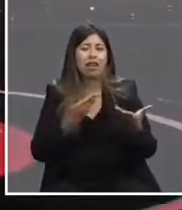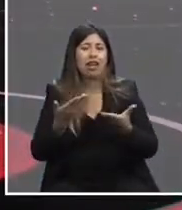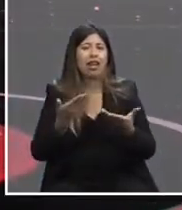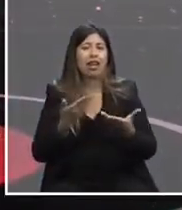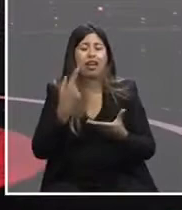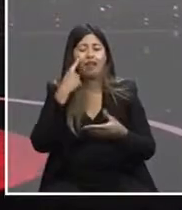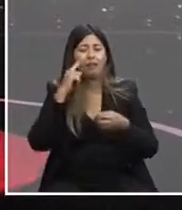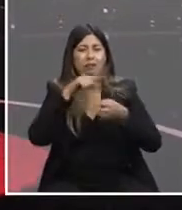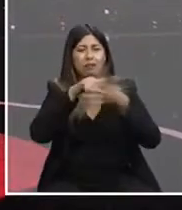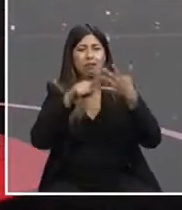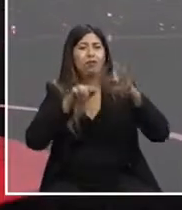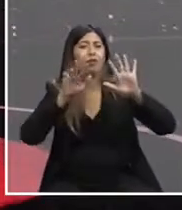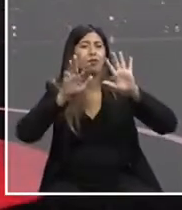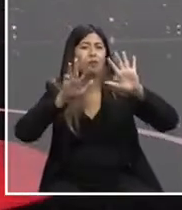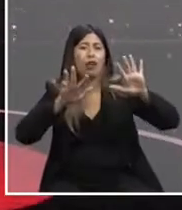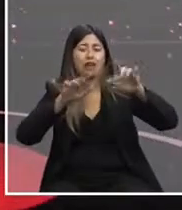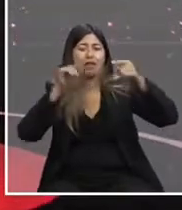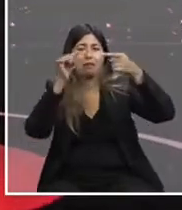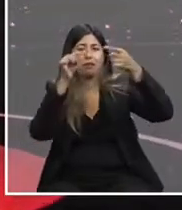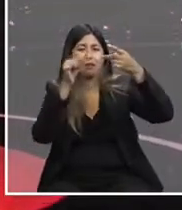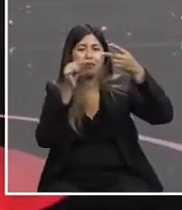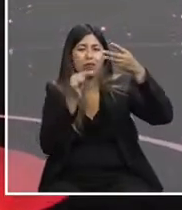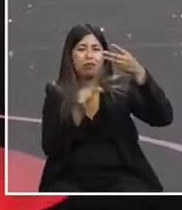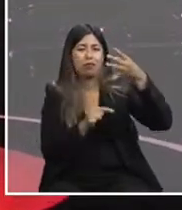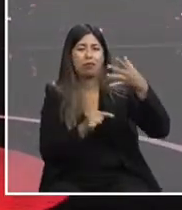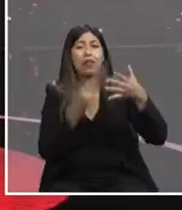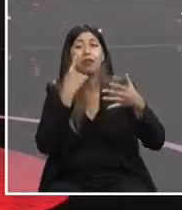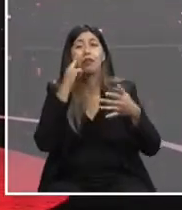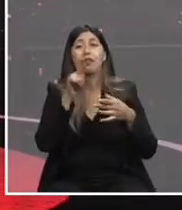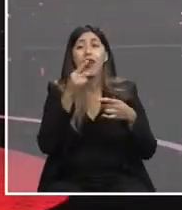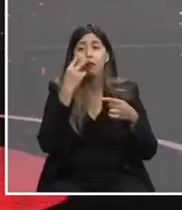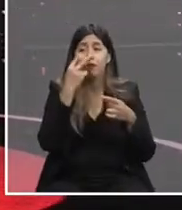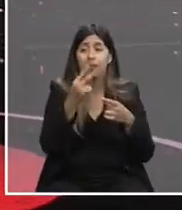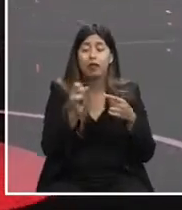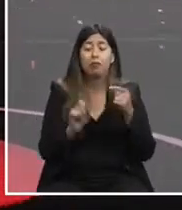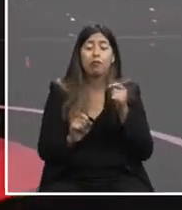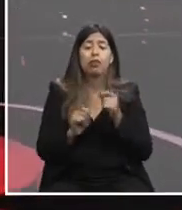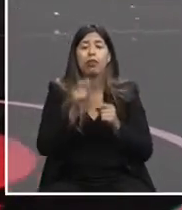So first point is a sentence. Let's start